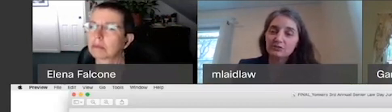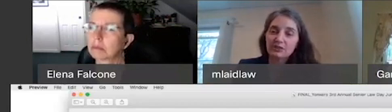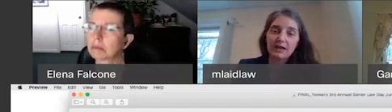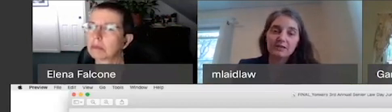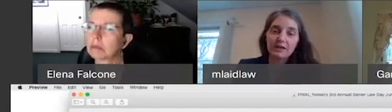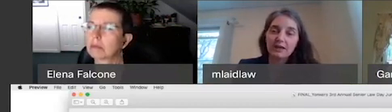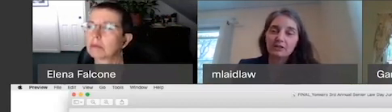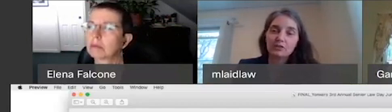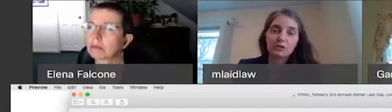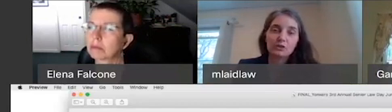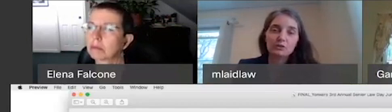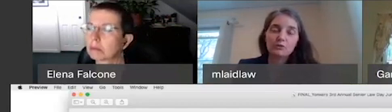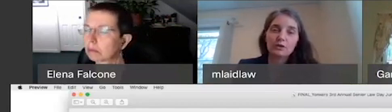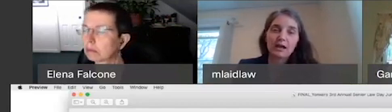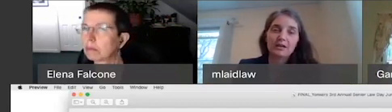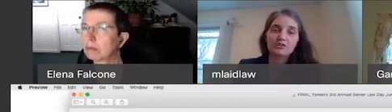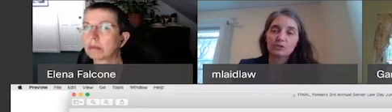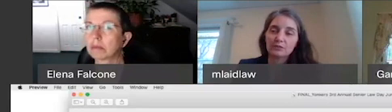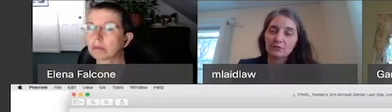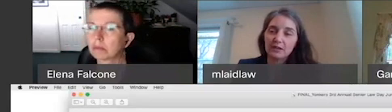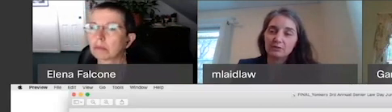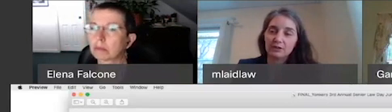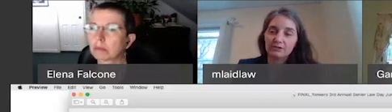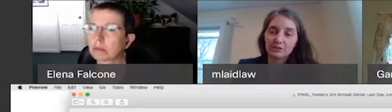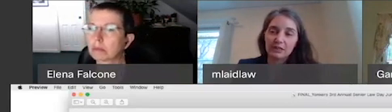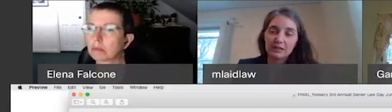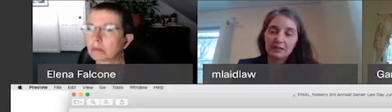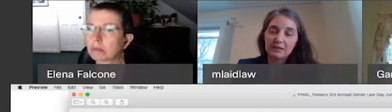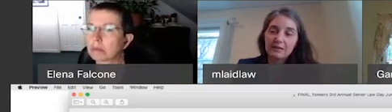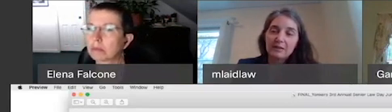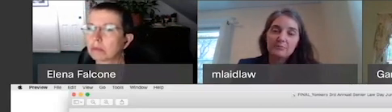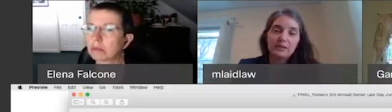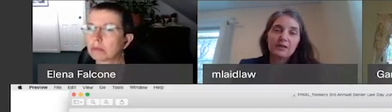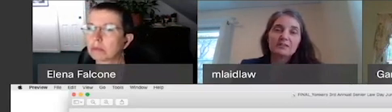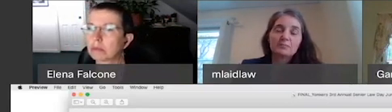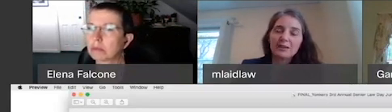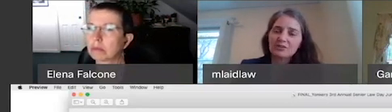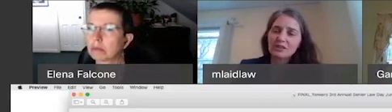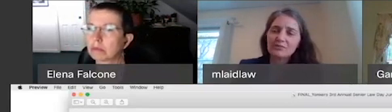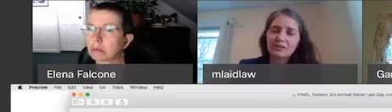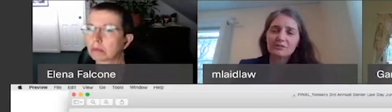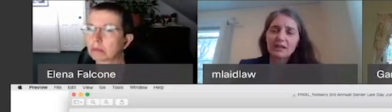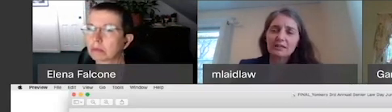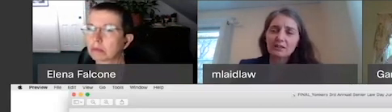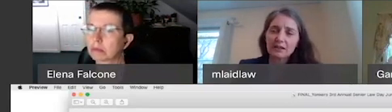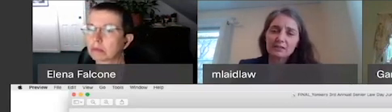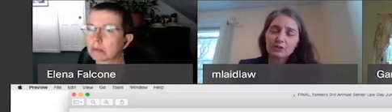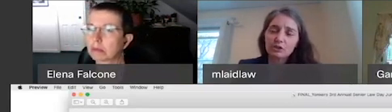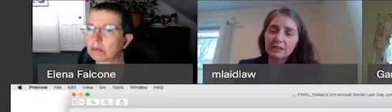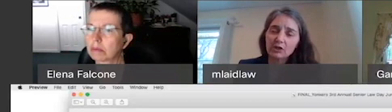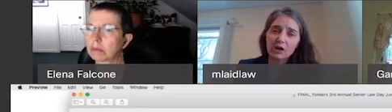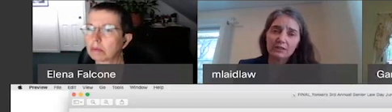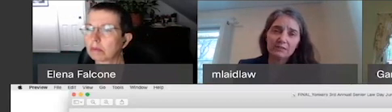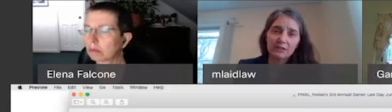credentials that you want to look for as you're looking for an elder law attorney. Because especially if there's any kind of